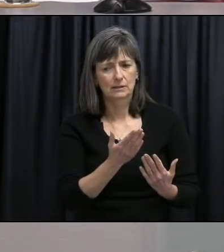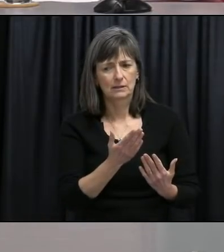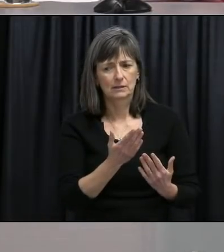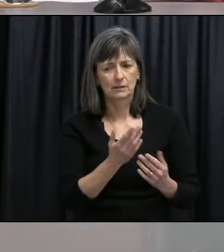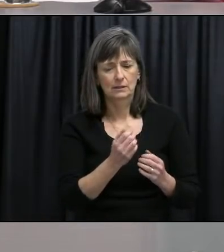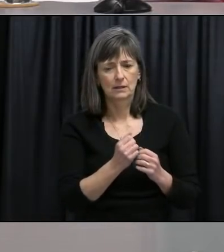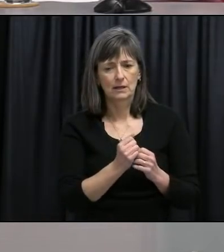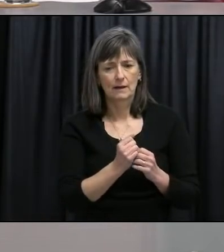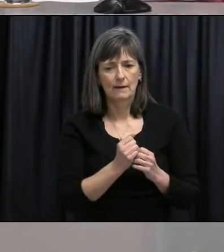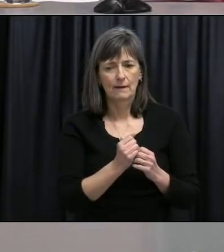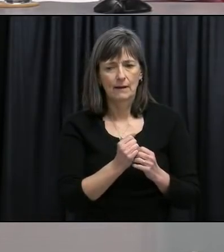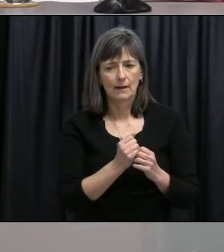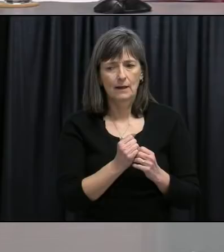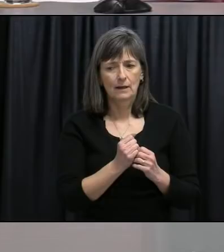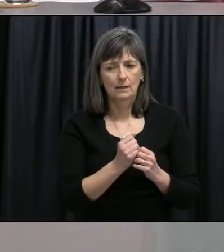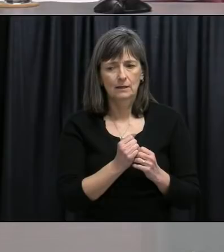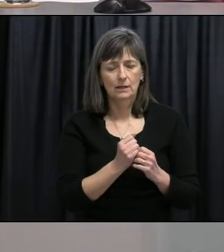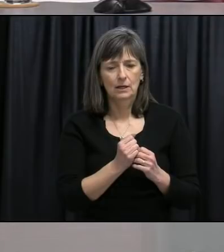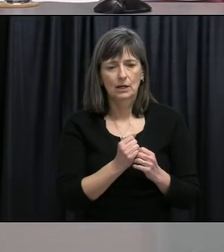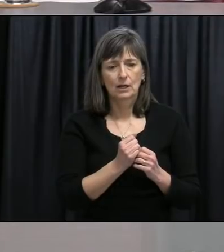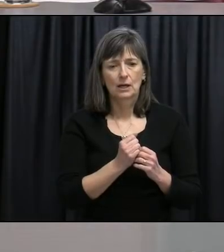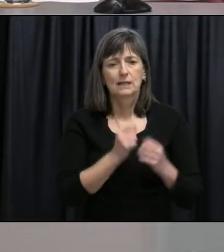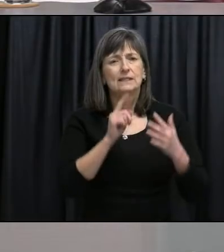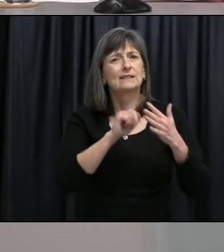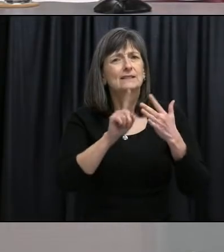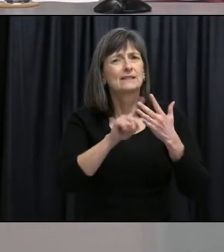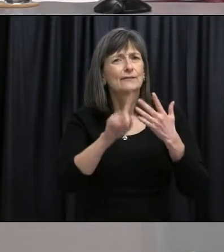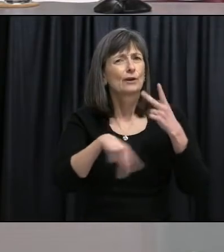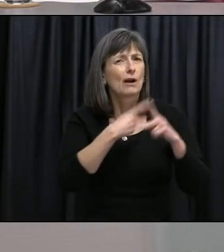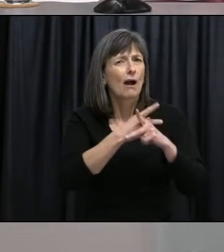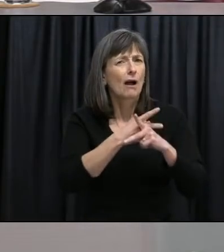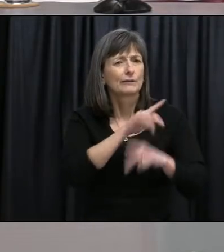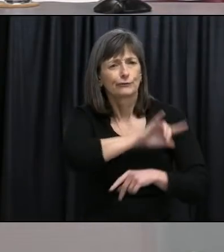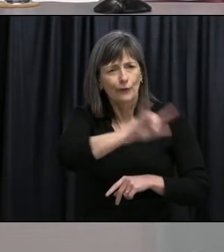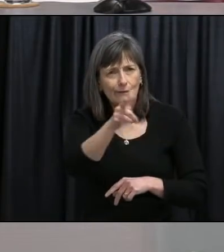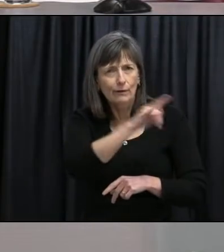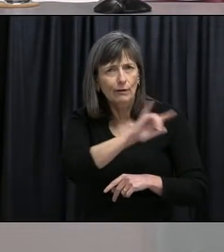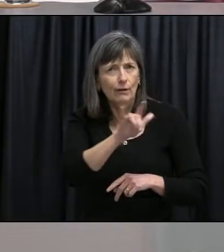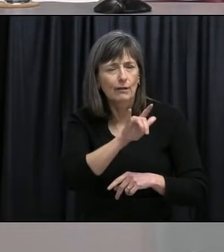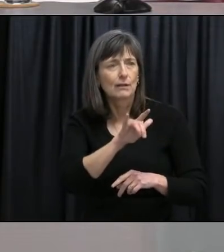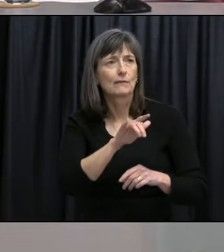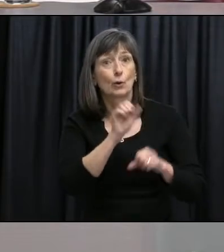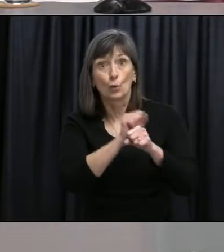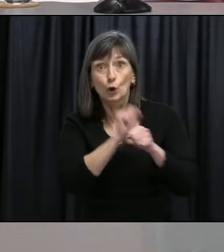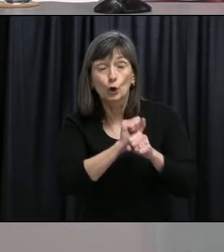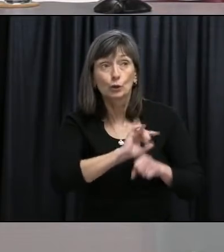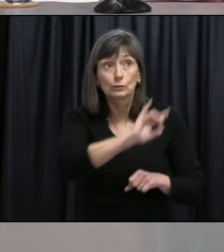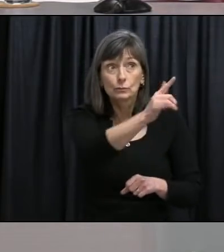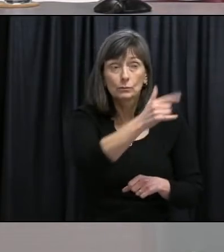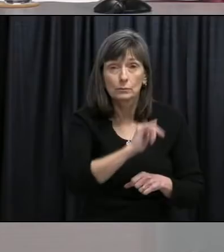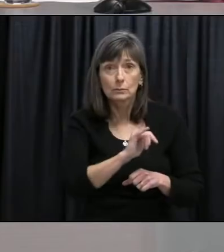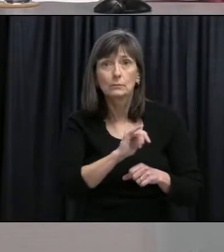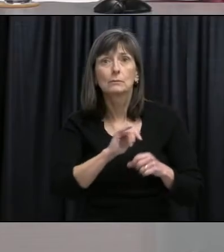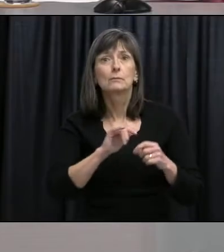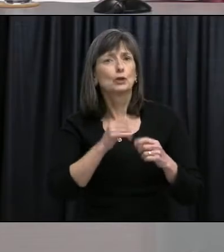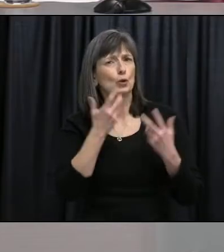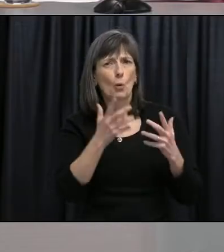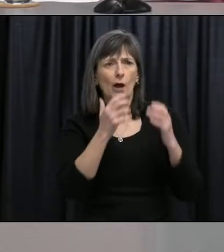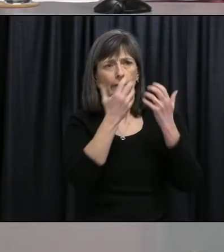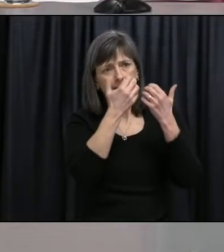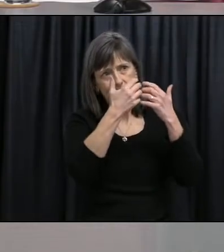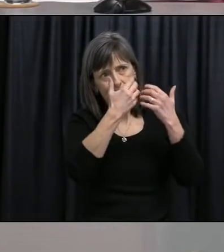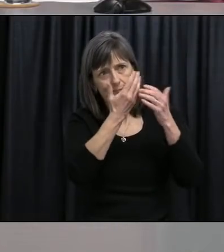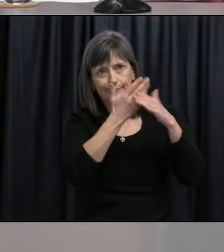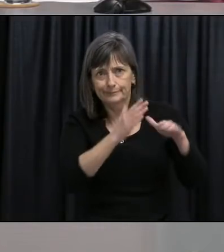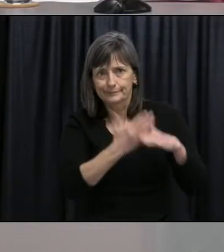involved in travel-related cases, in particular rotational work. And yet we did get that breakdown during